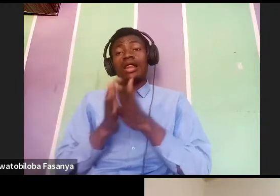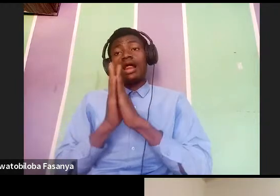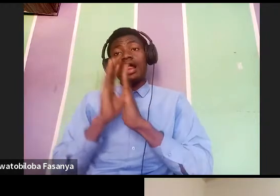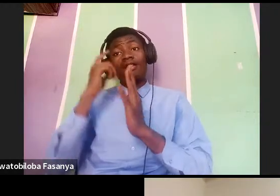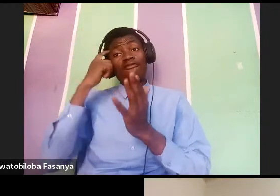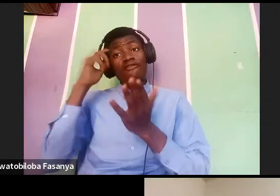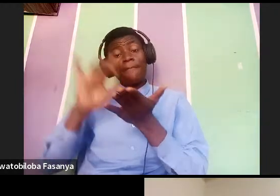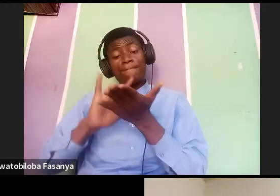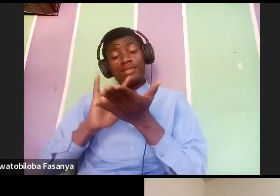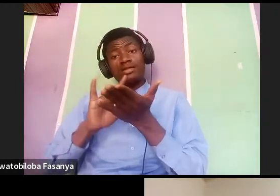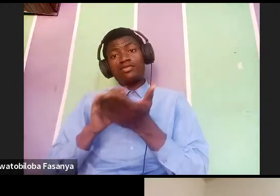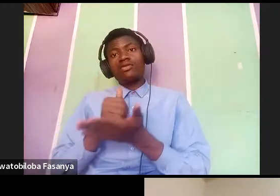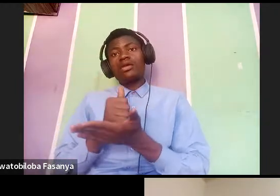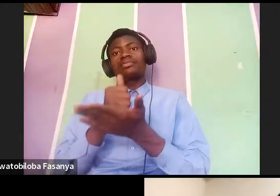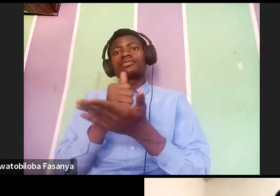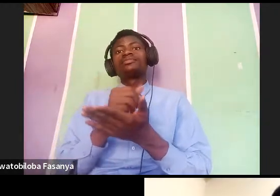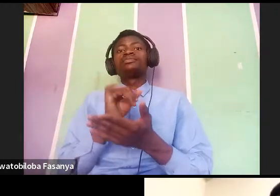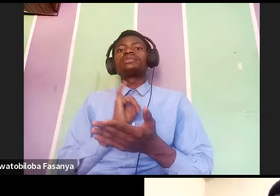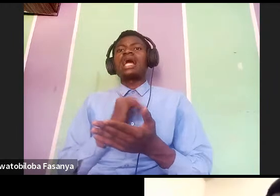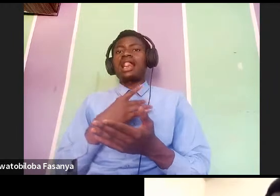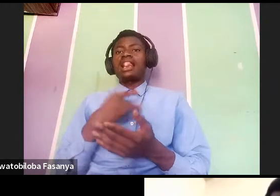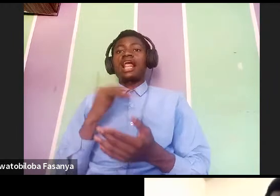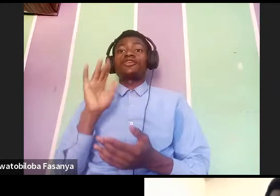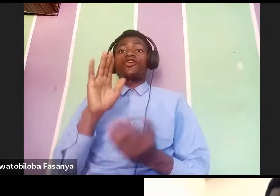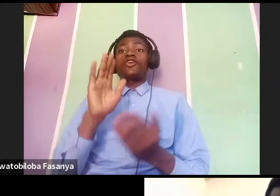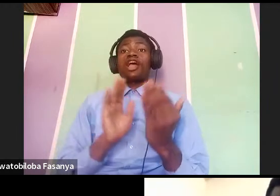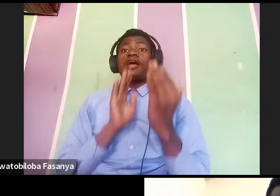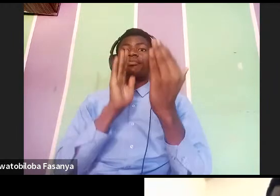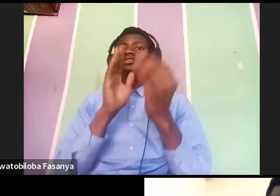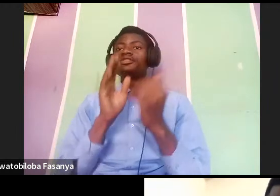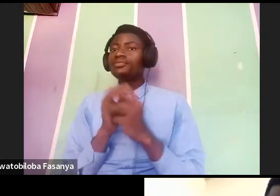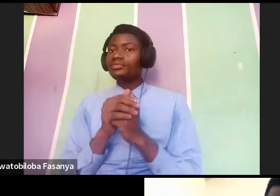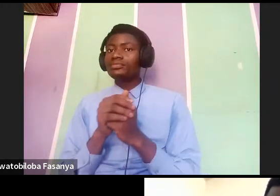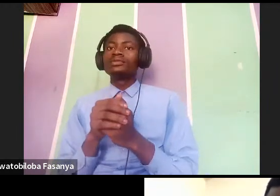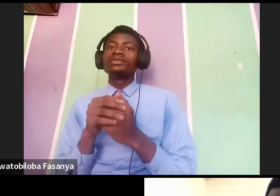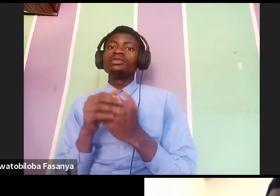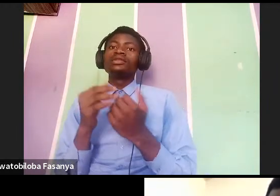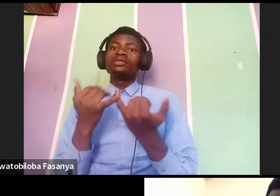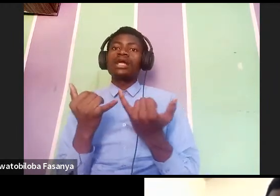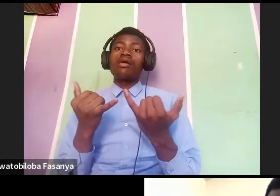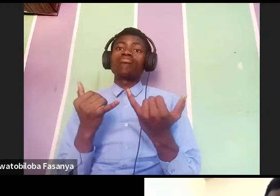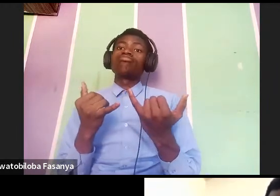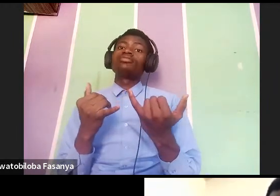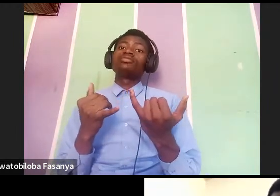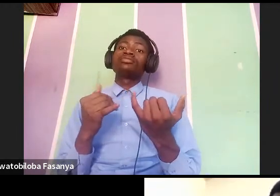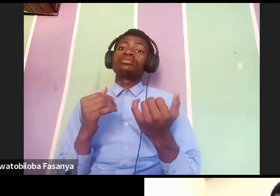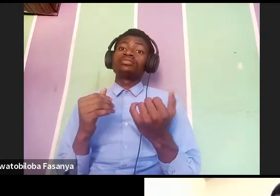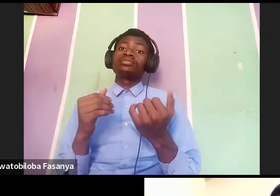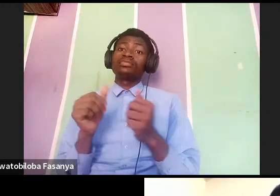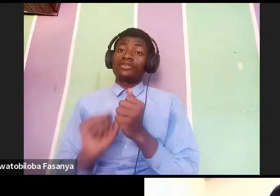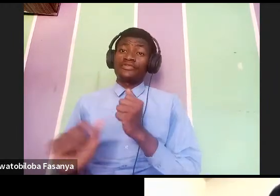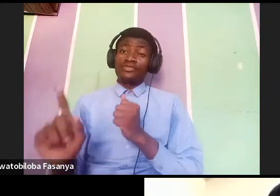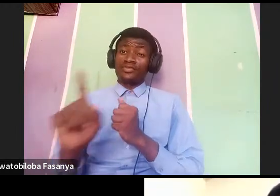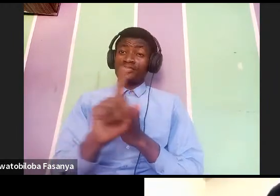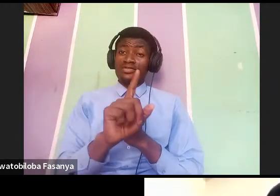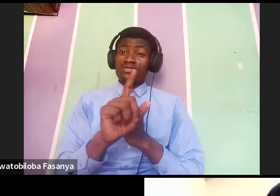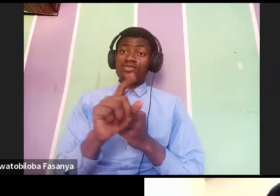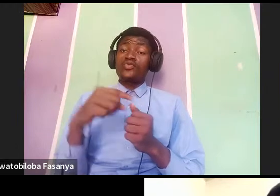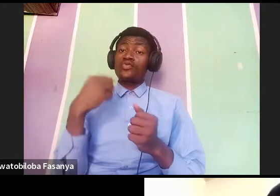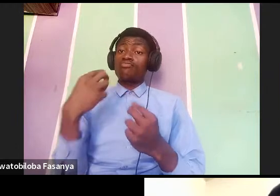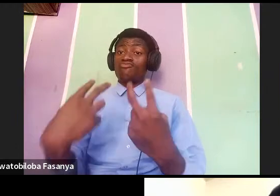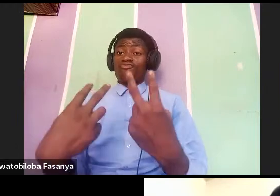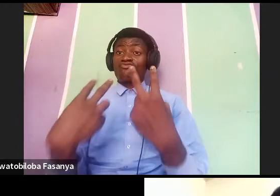So I like your approach. So basically, dear viewers, of course, if you would notice, he has been talking much about